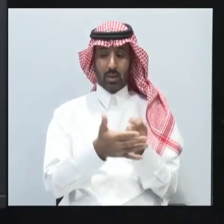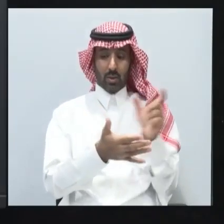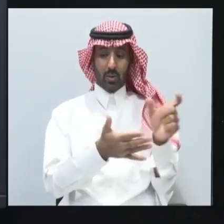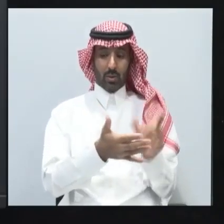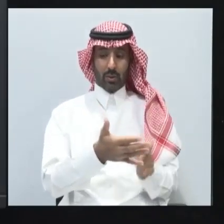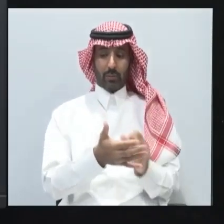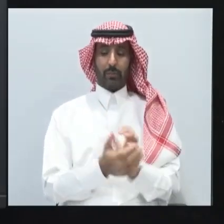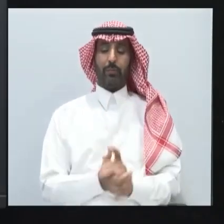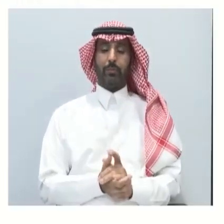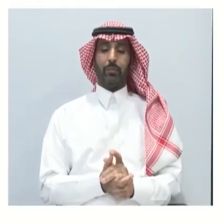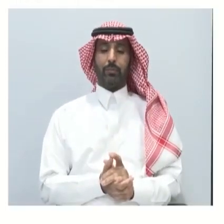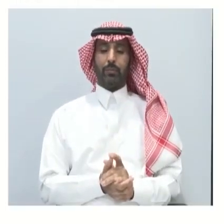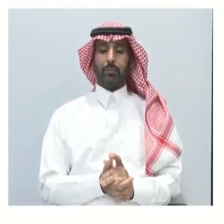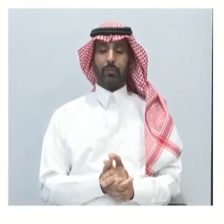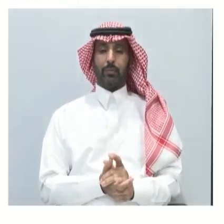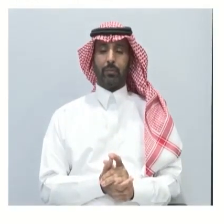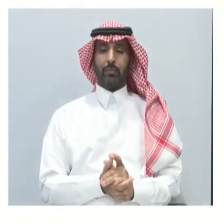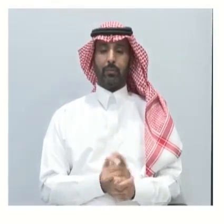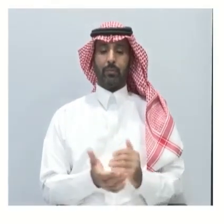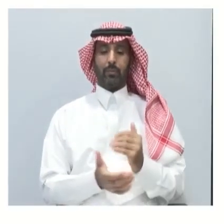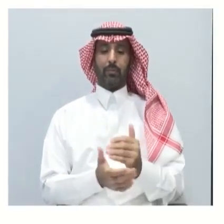apply our notes.